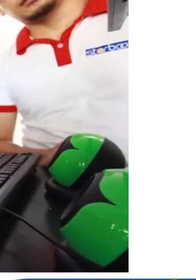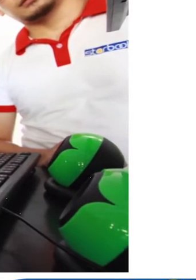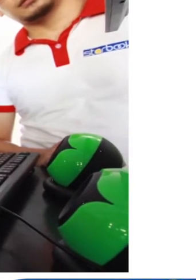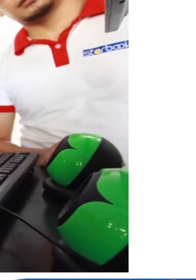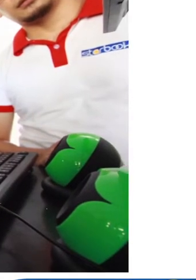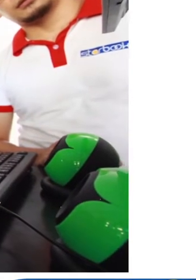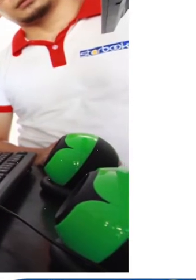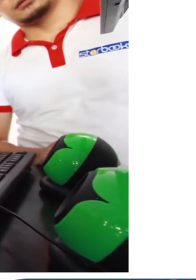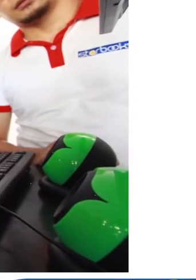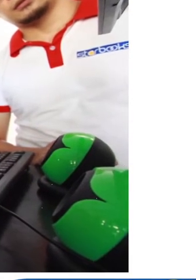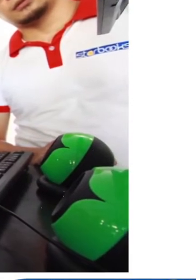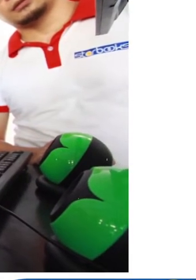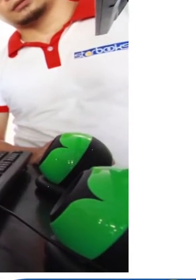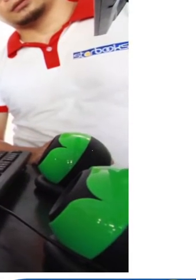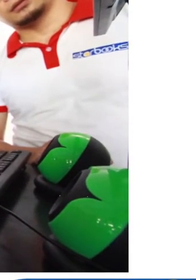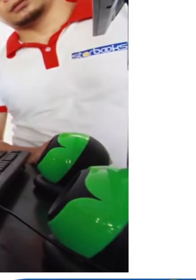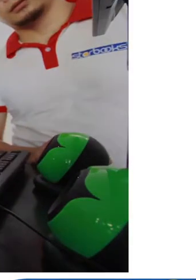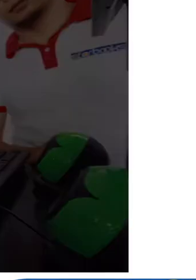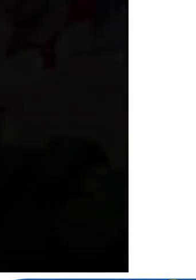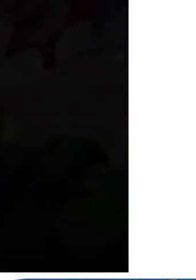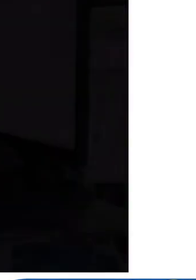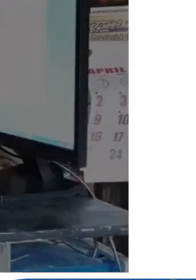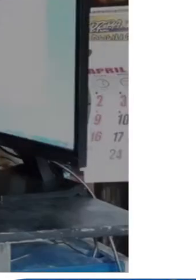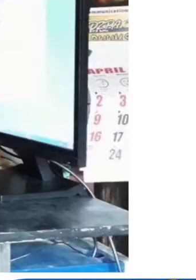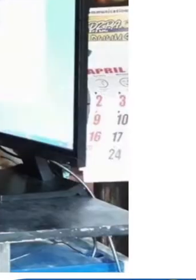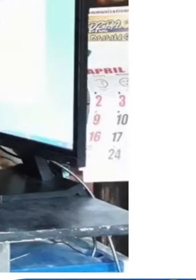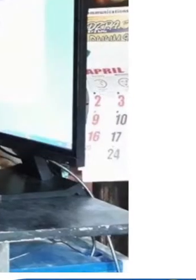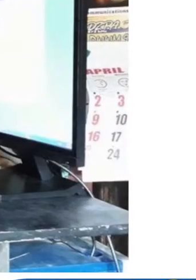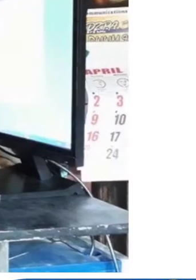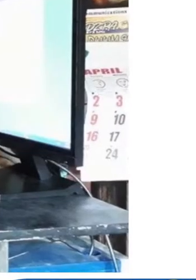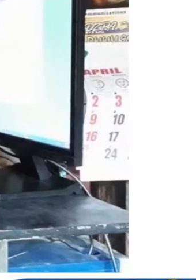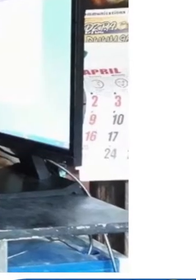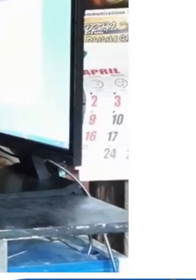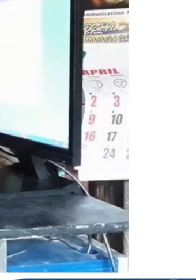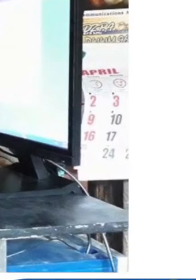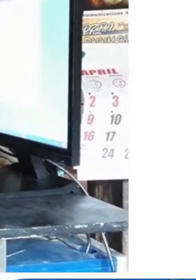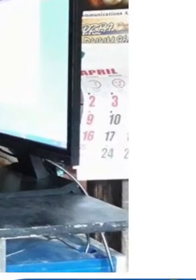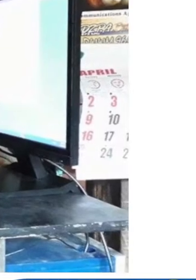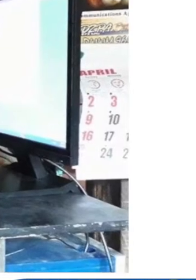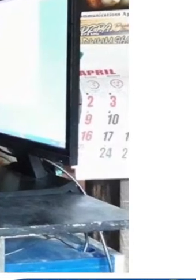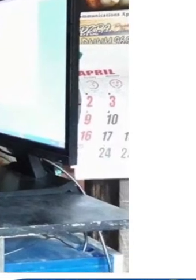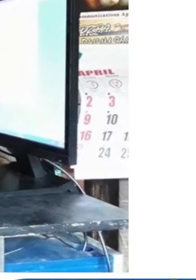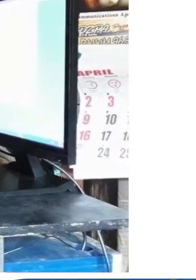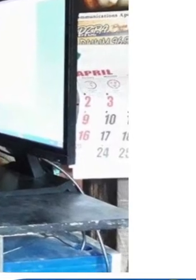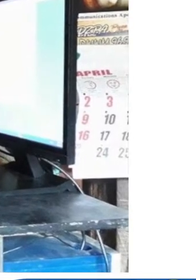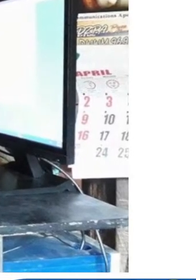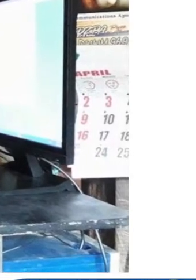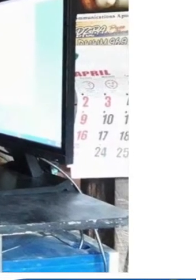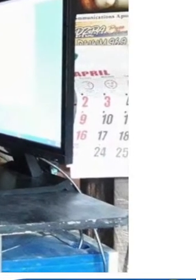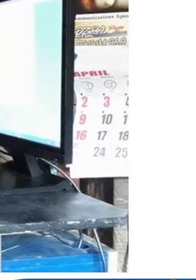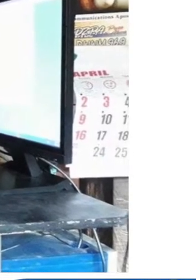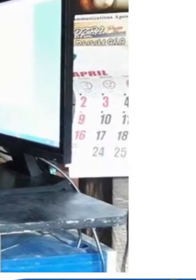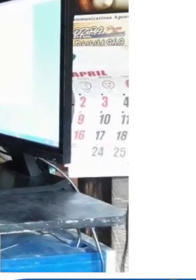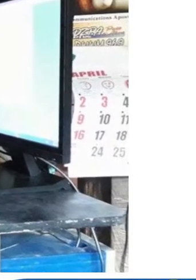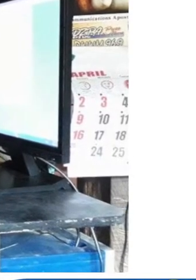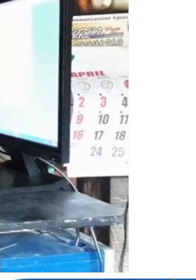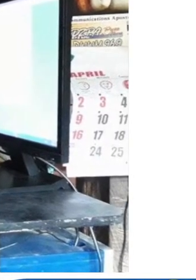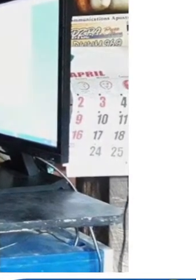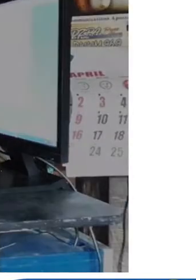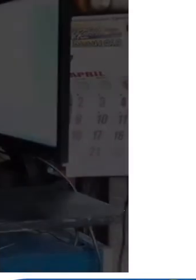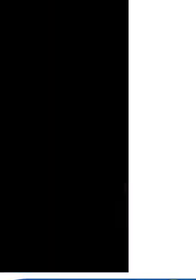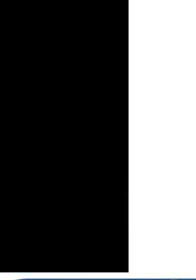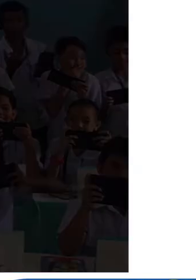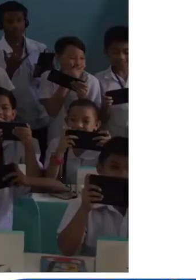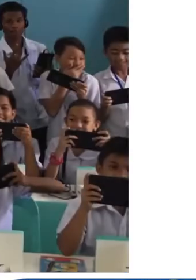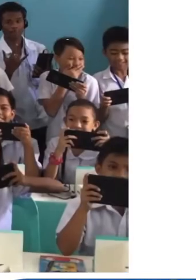the help of Starbucks. That kind of impact on the Filipino learner is what we and